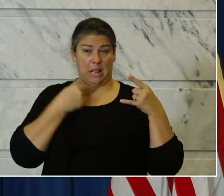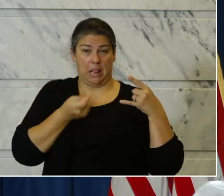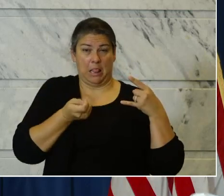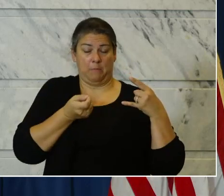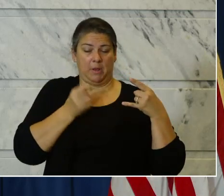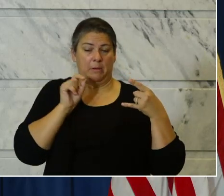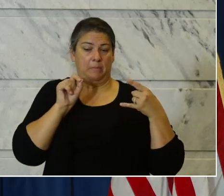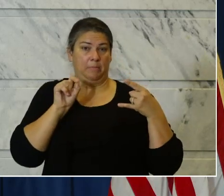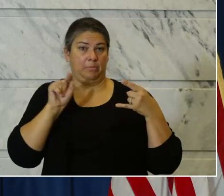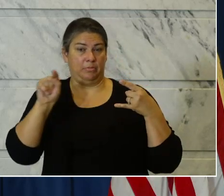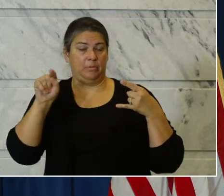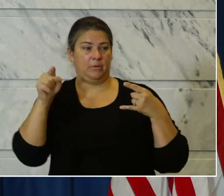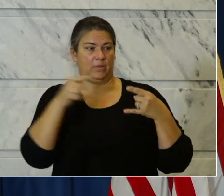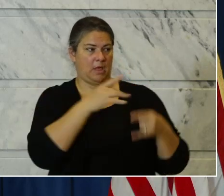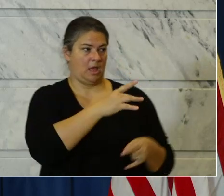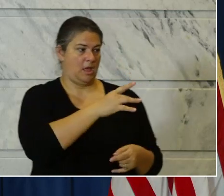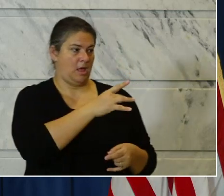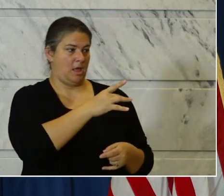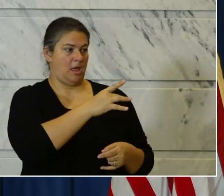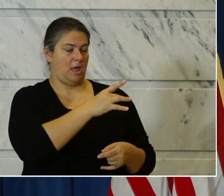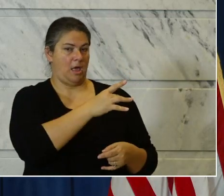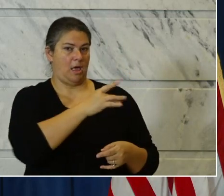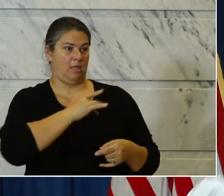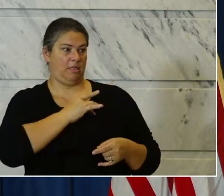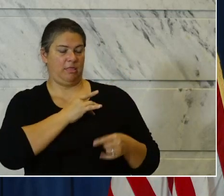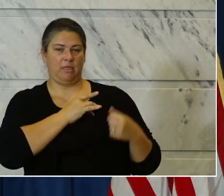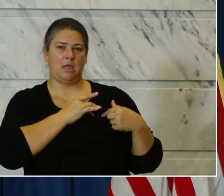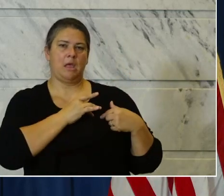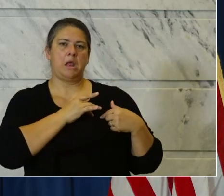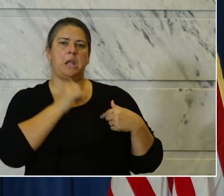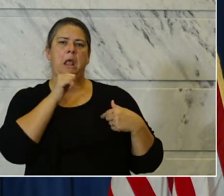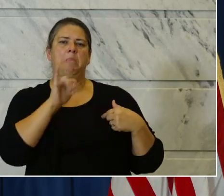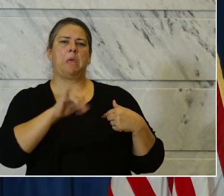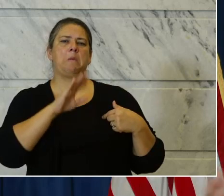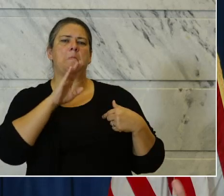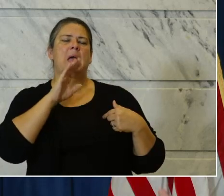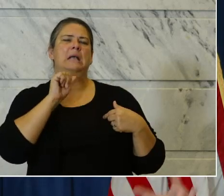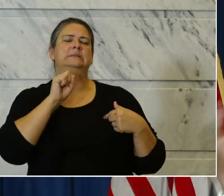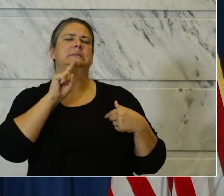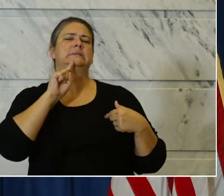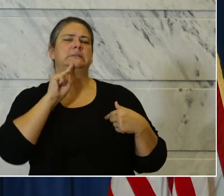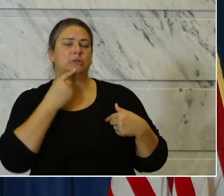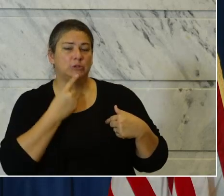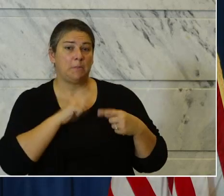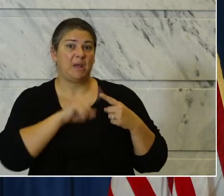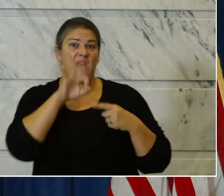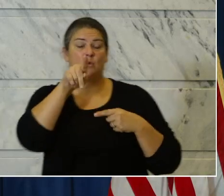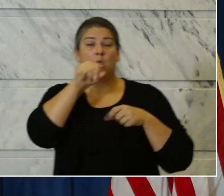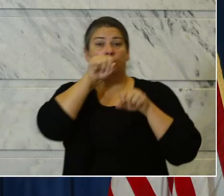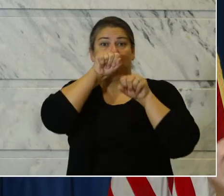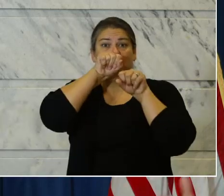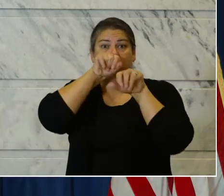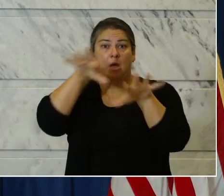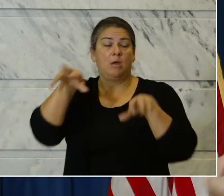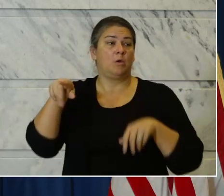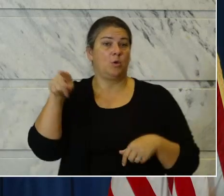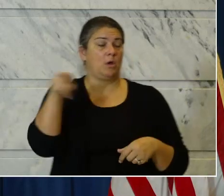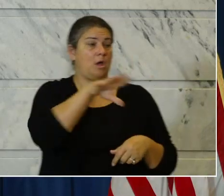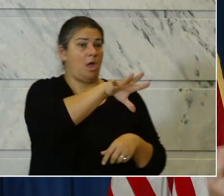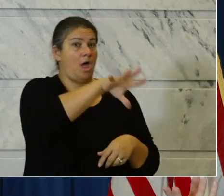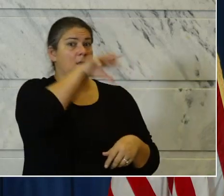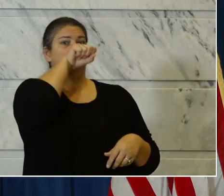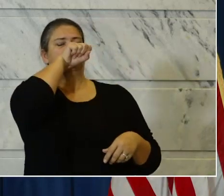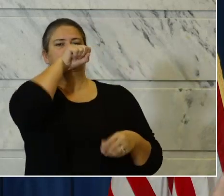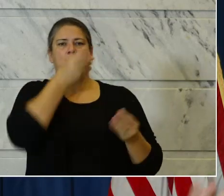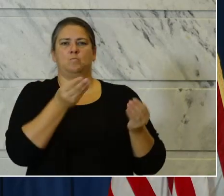So if you're around someone with a big viral load spreading lots of virus in the air, you breathe in a big dose, you get a lot more, if